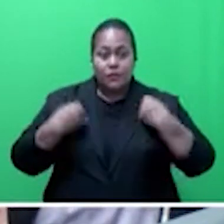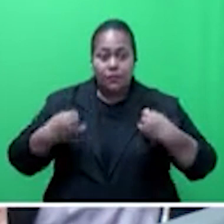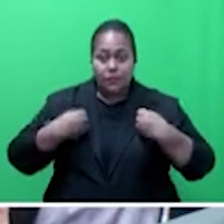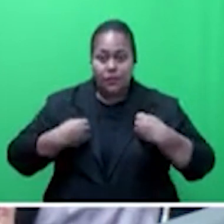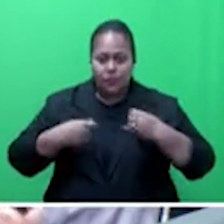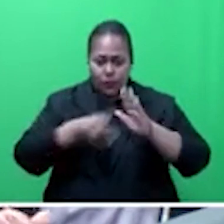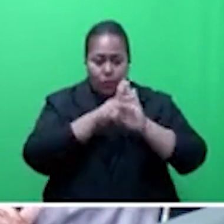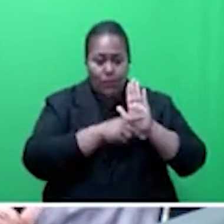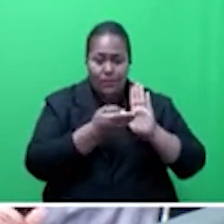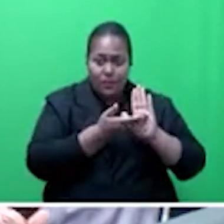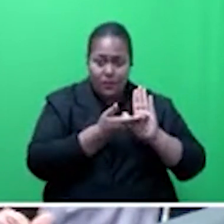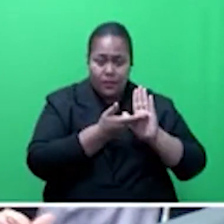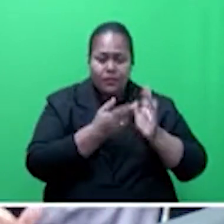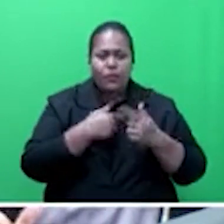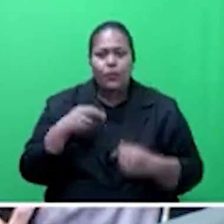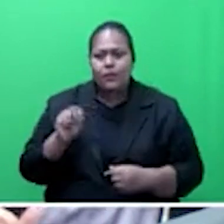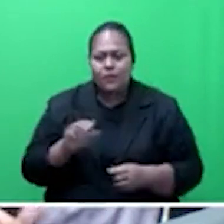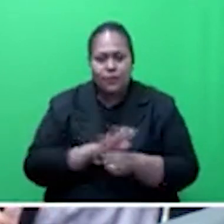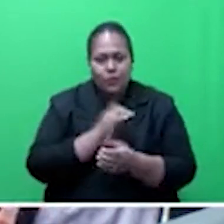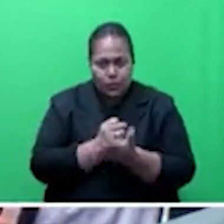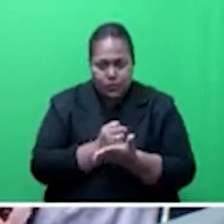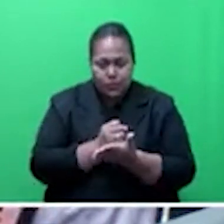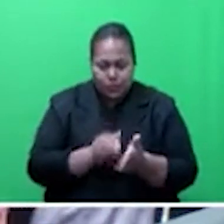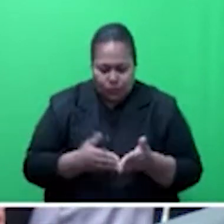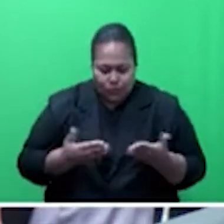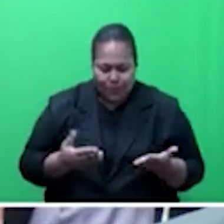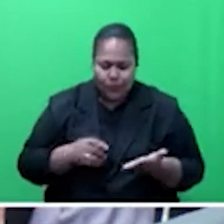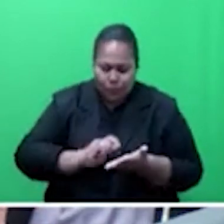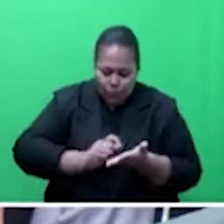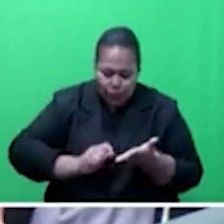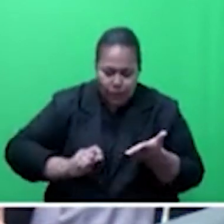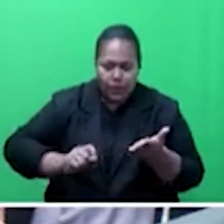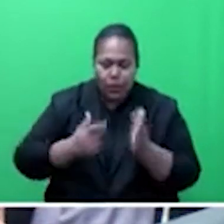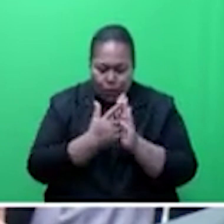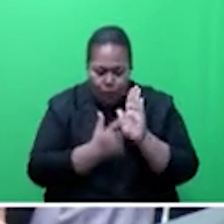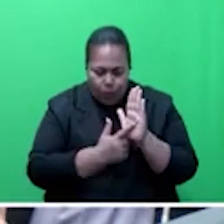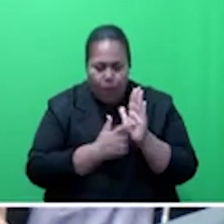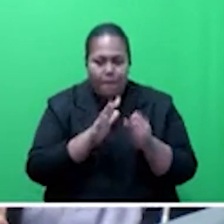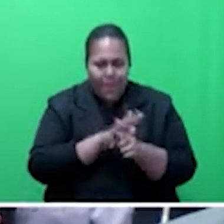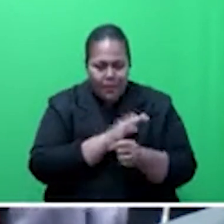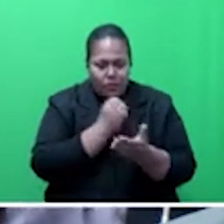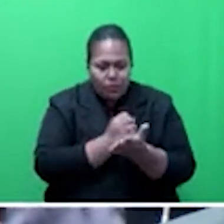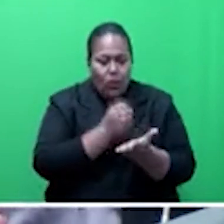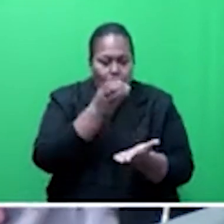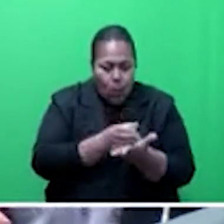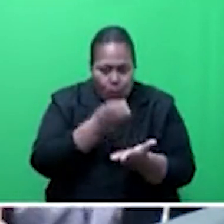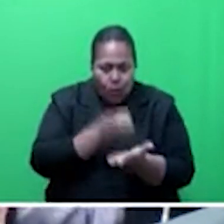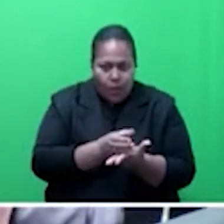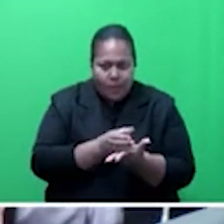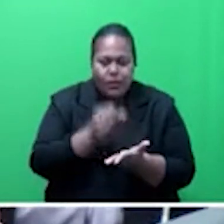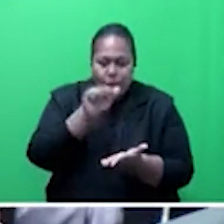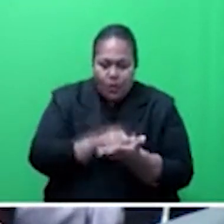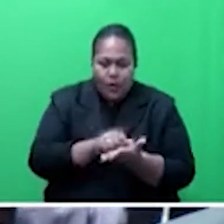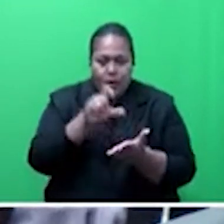policy. However, obviously, we need to ensure that it is in writing, in the law, corrected, and therefore the right codes need to be put in